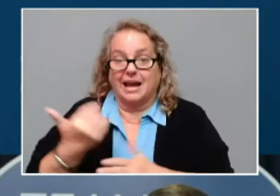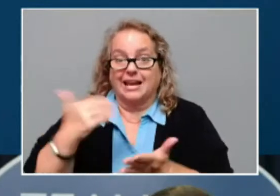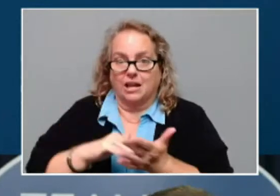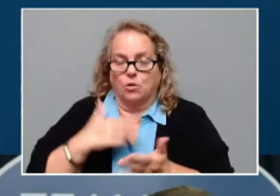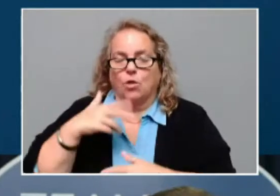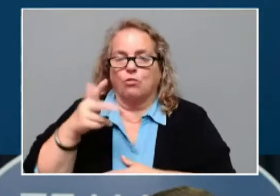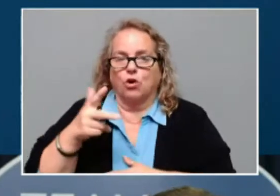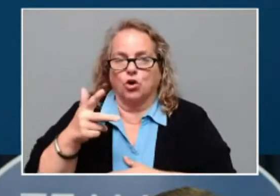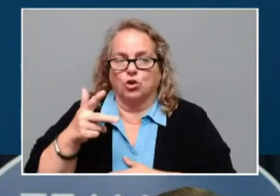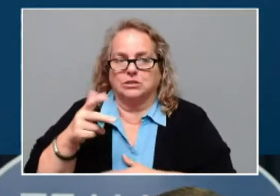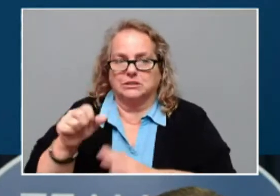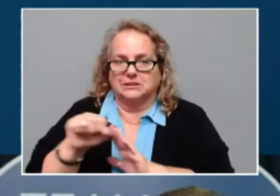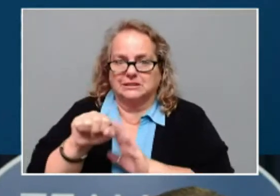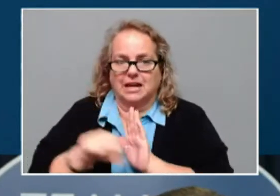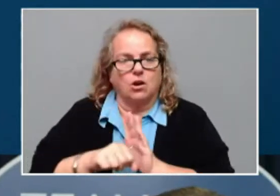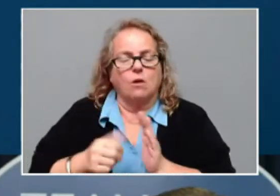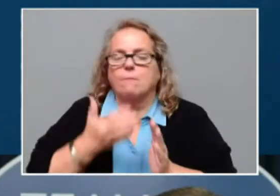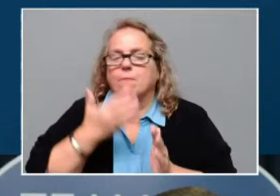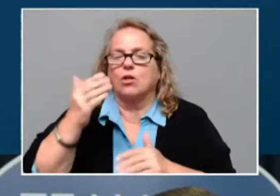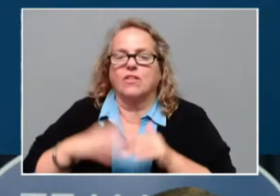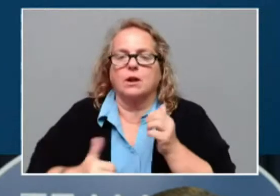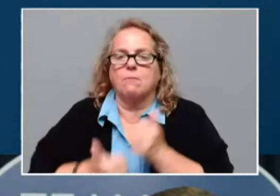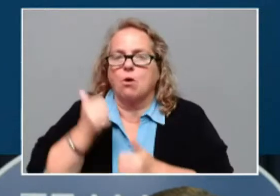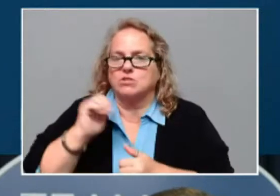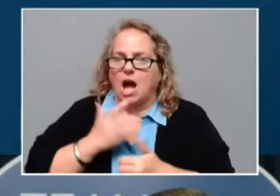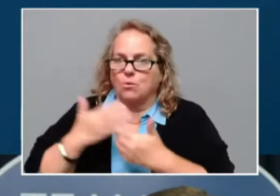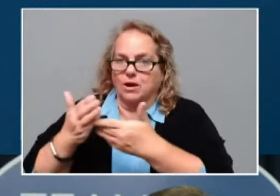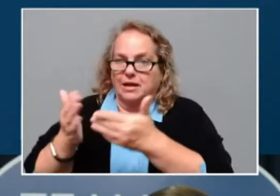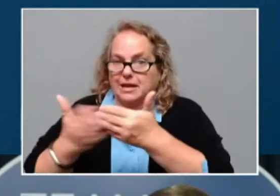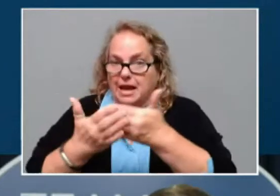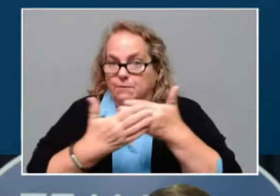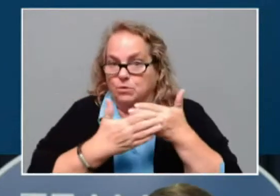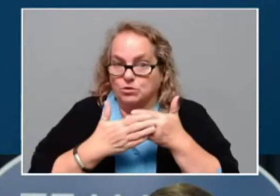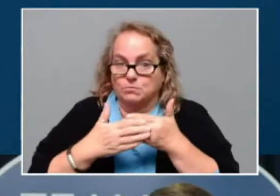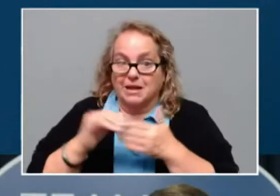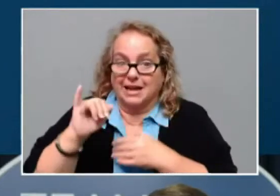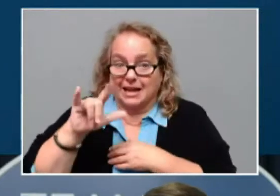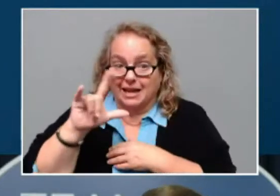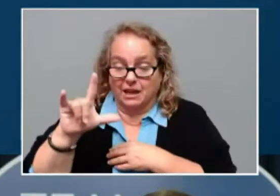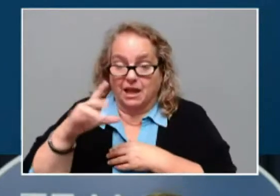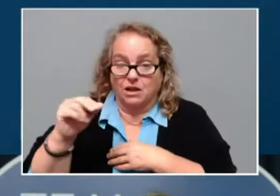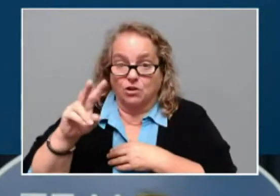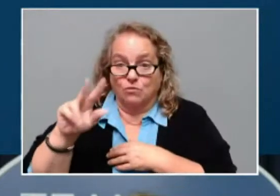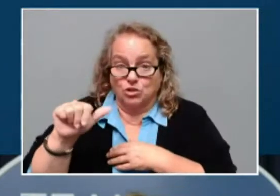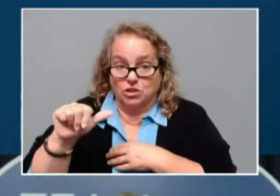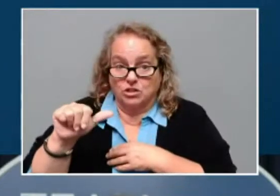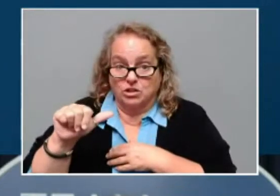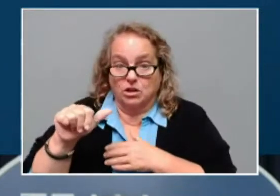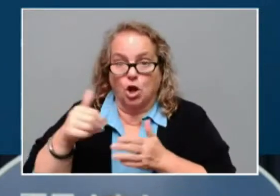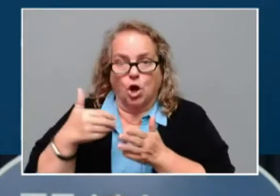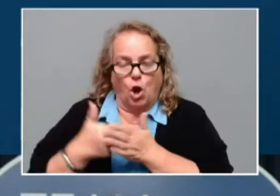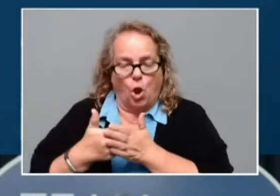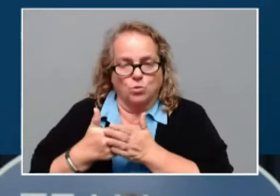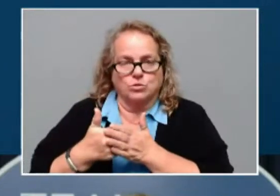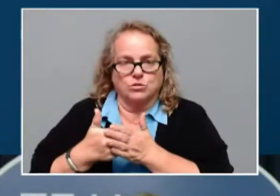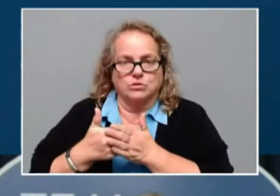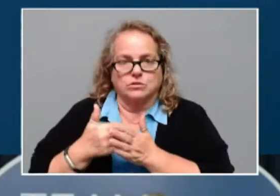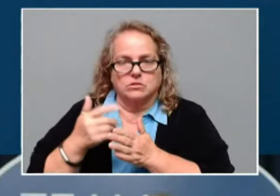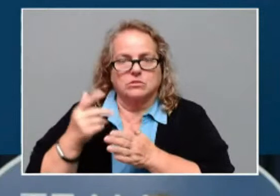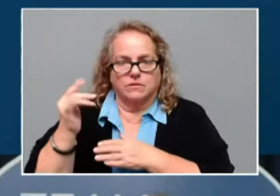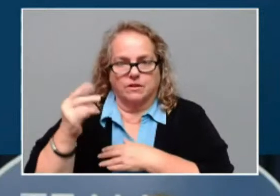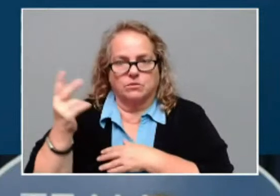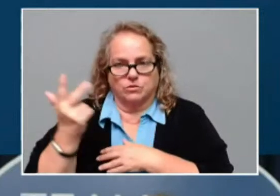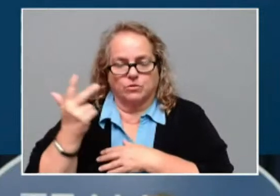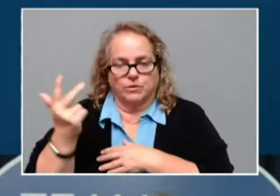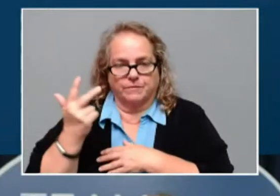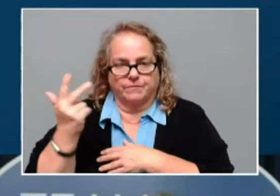better than most all of our neighbors, but Illinois and Virginia, and really close to being second amongst that group, leading so many to our